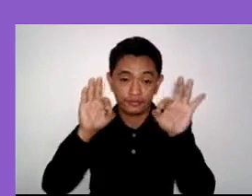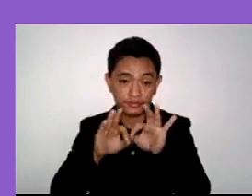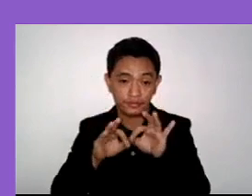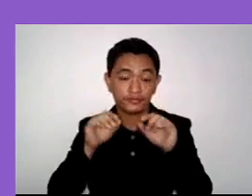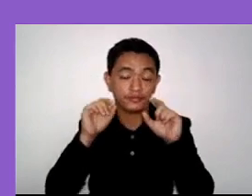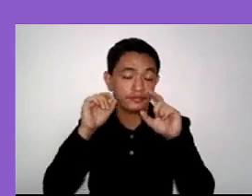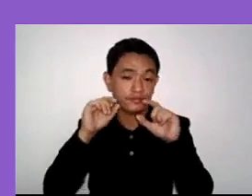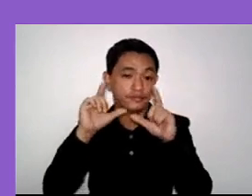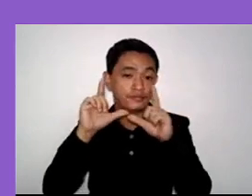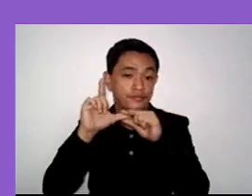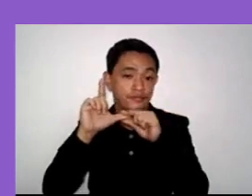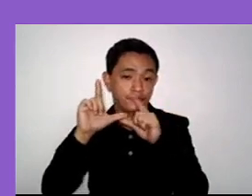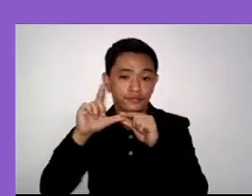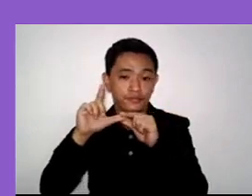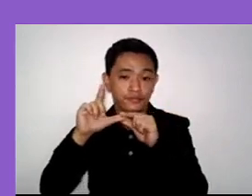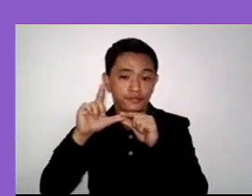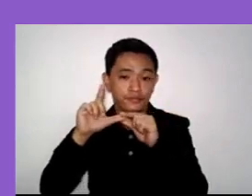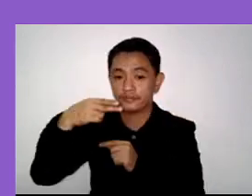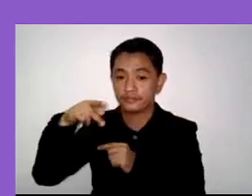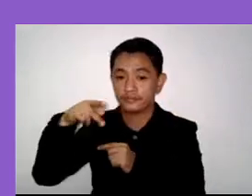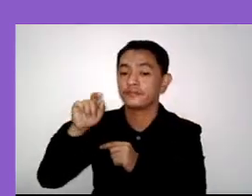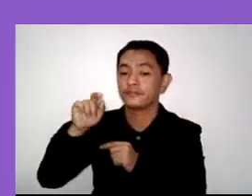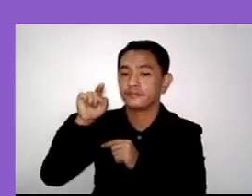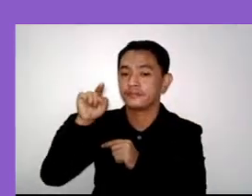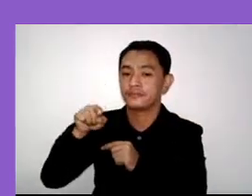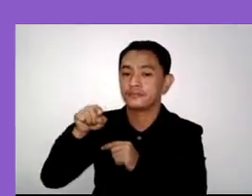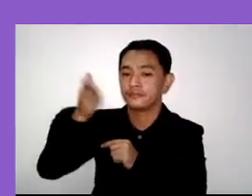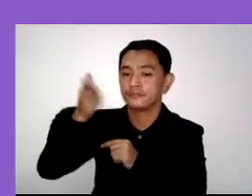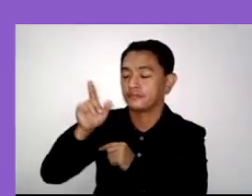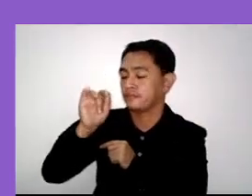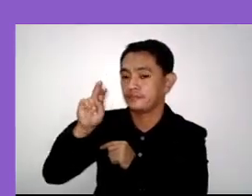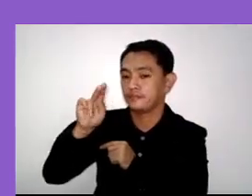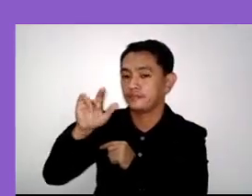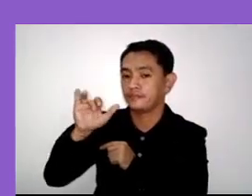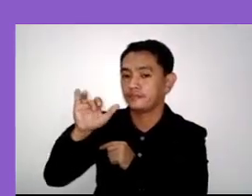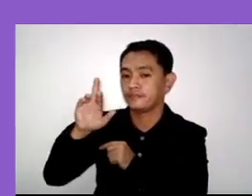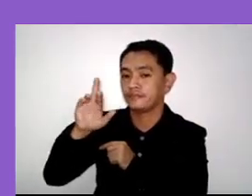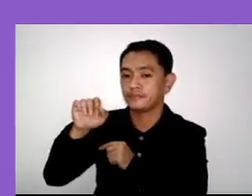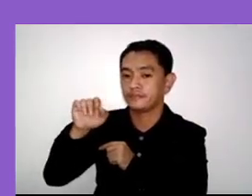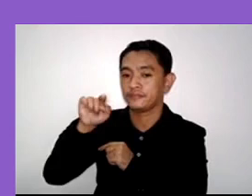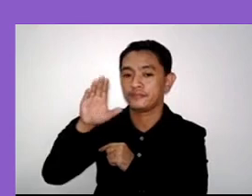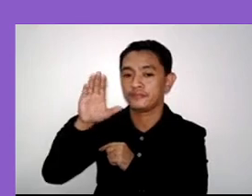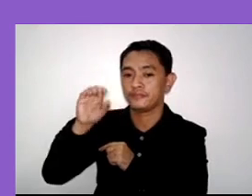suggestions regarding this event. You may access the form by going to this link,